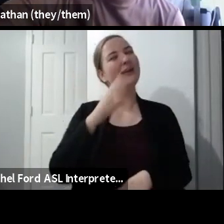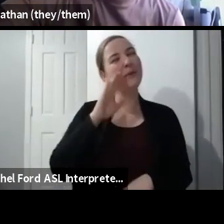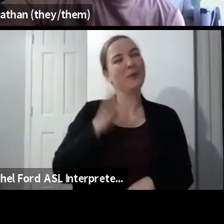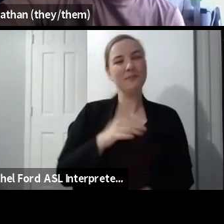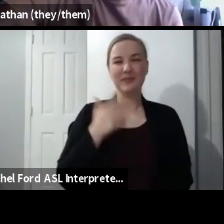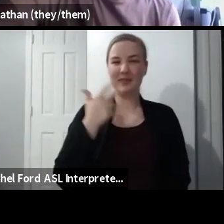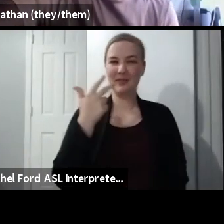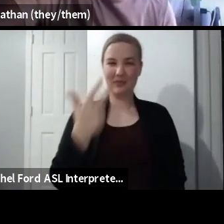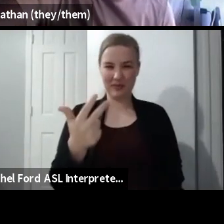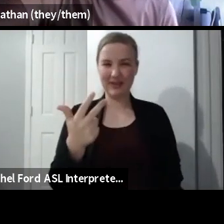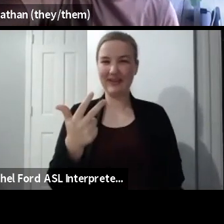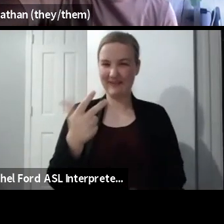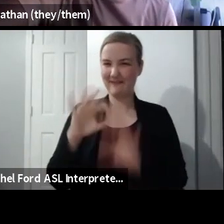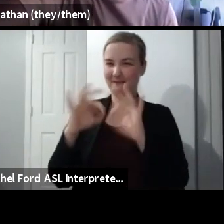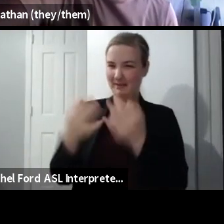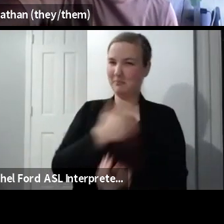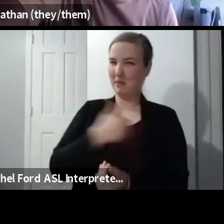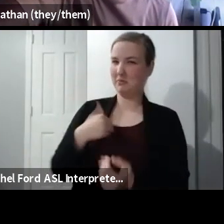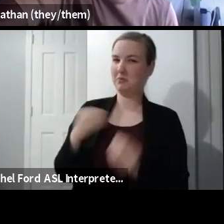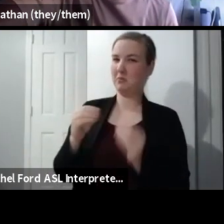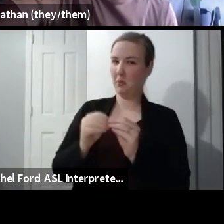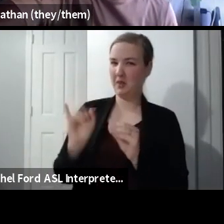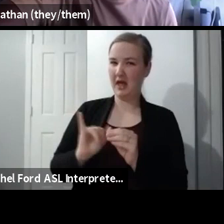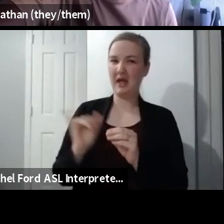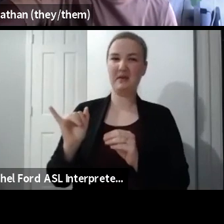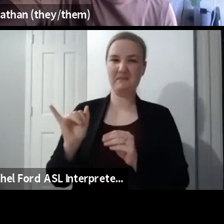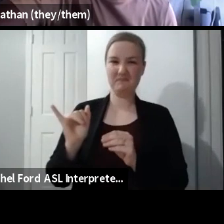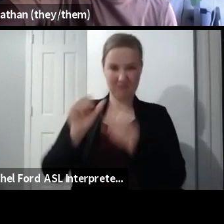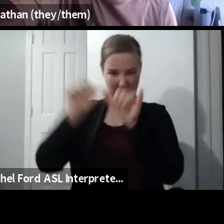for the architecture. Anymore,